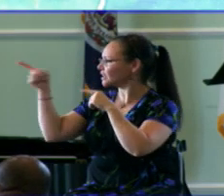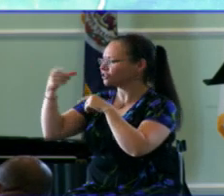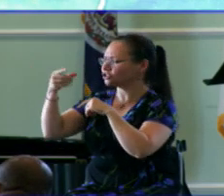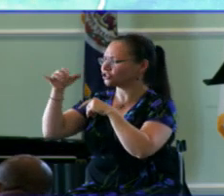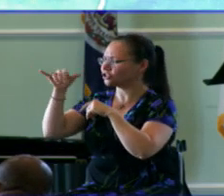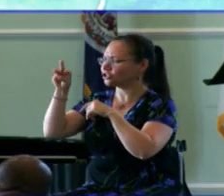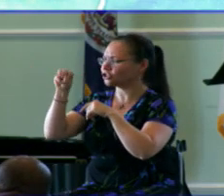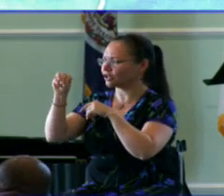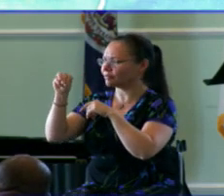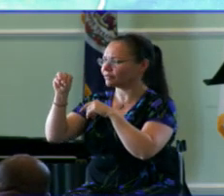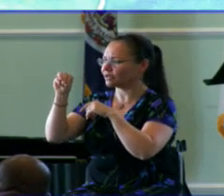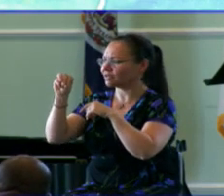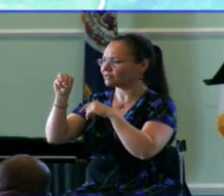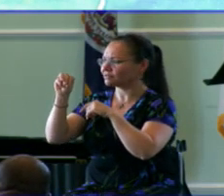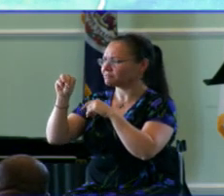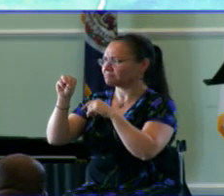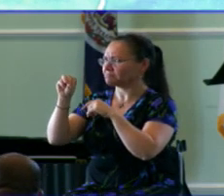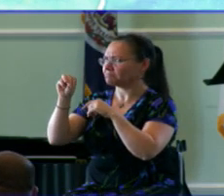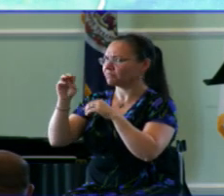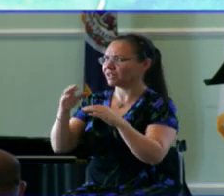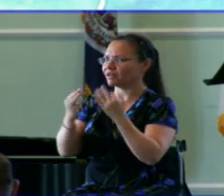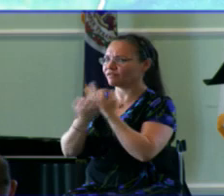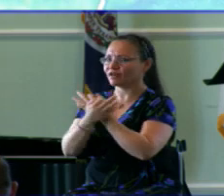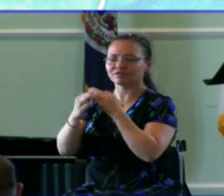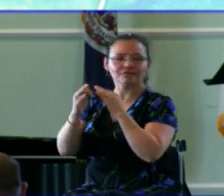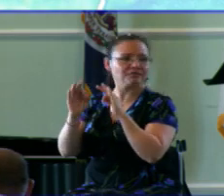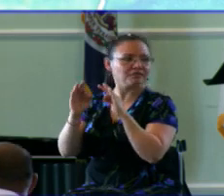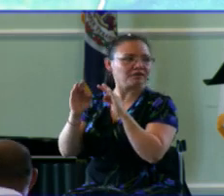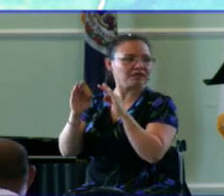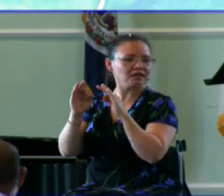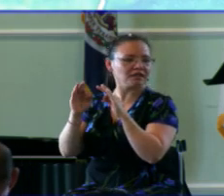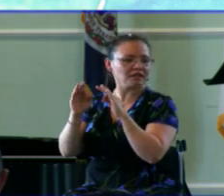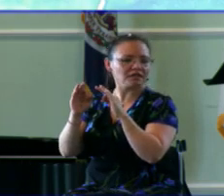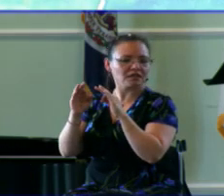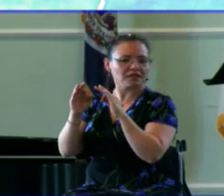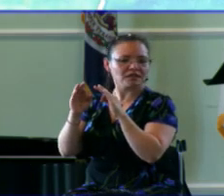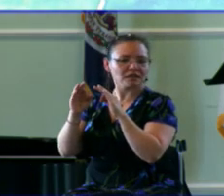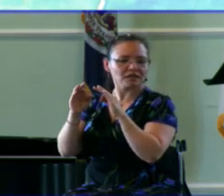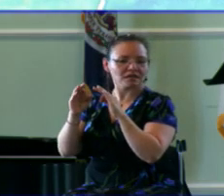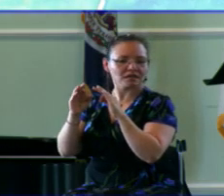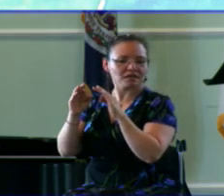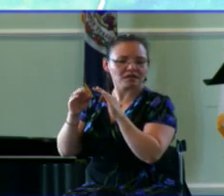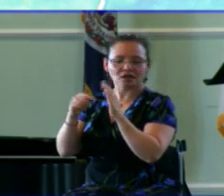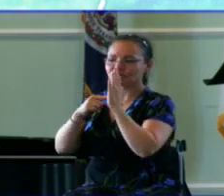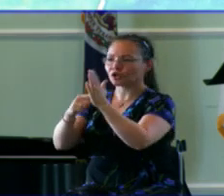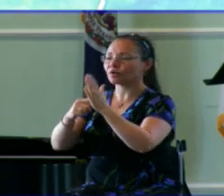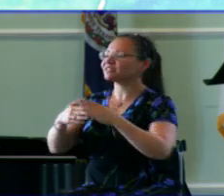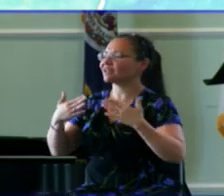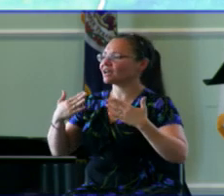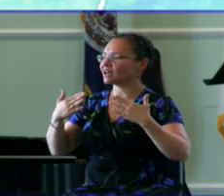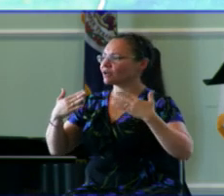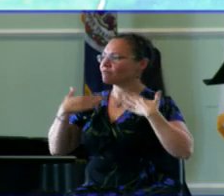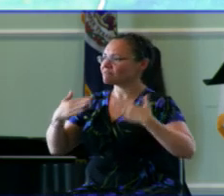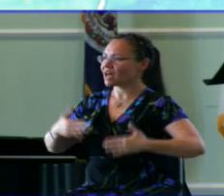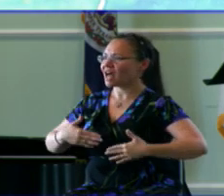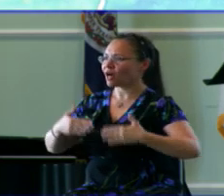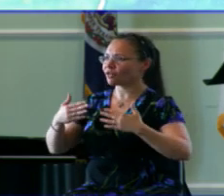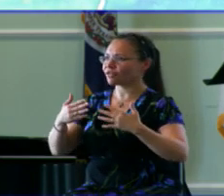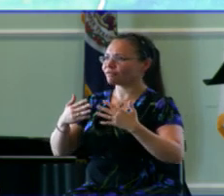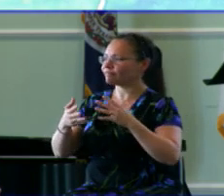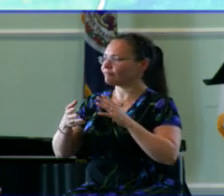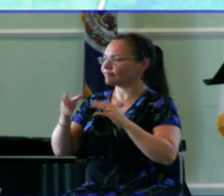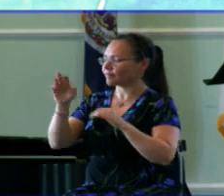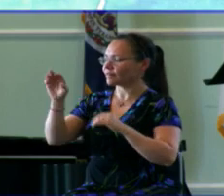is free, and it is a health fair that is they're having tomorrow